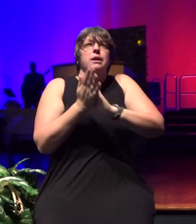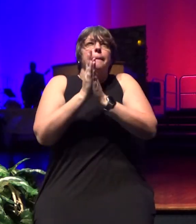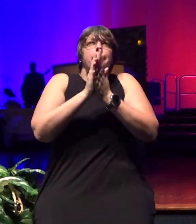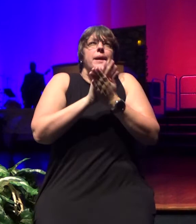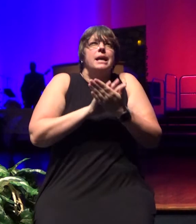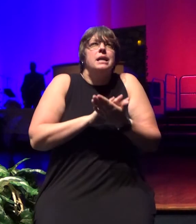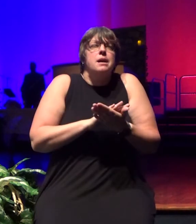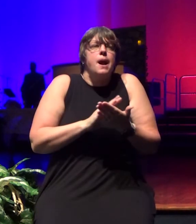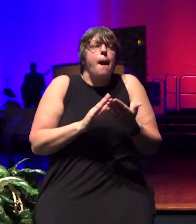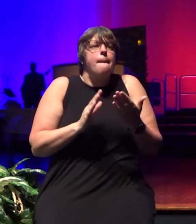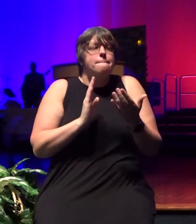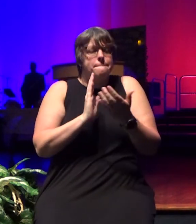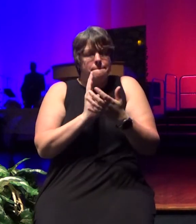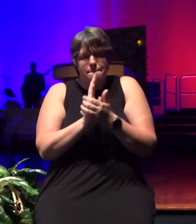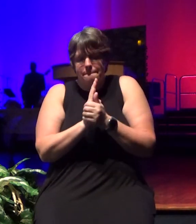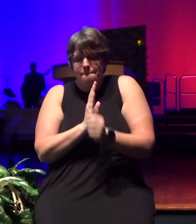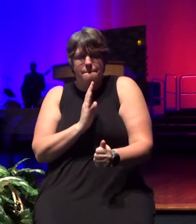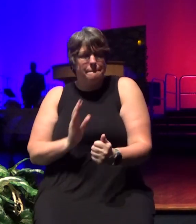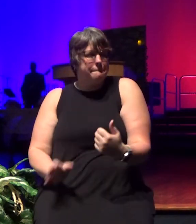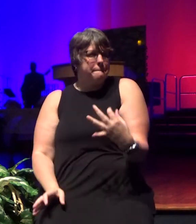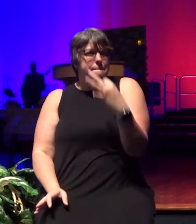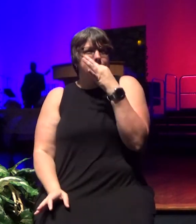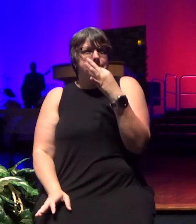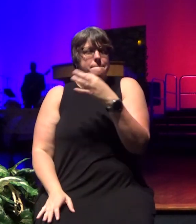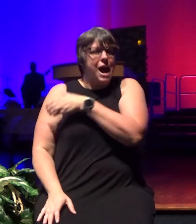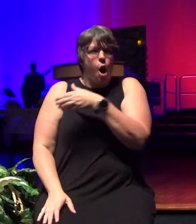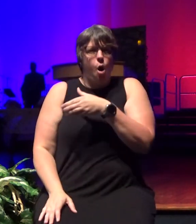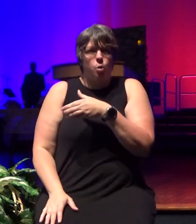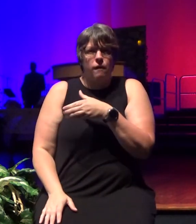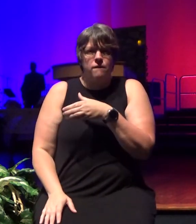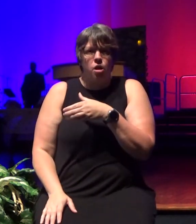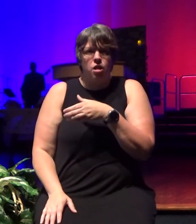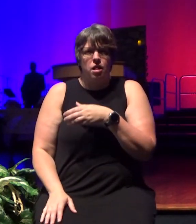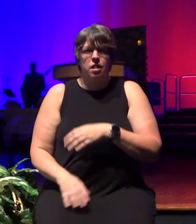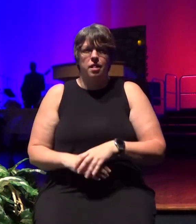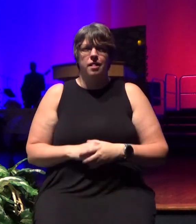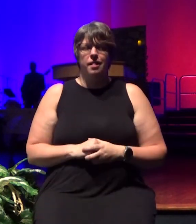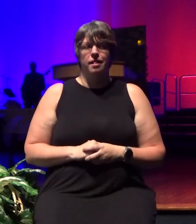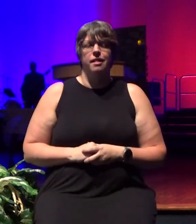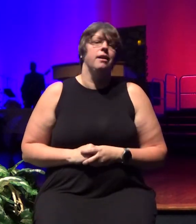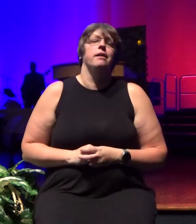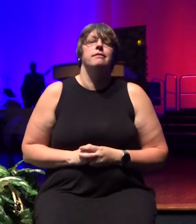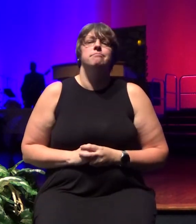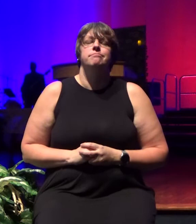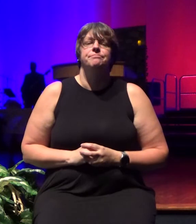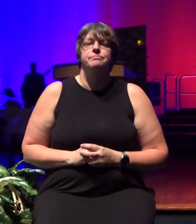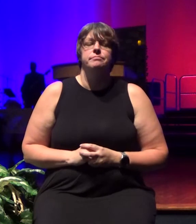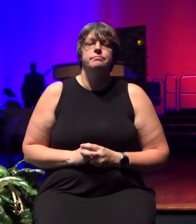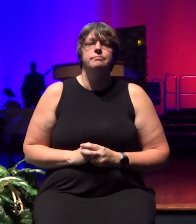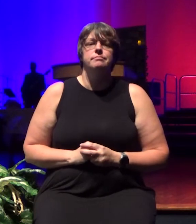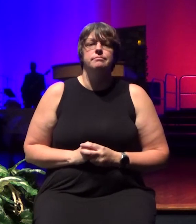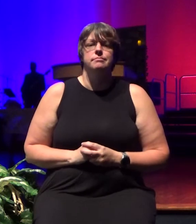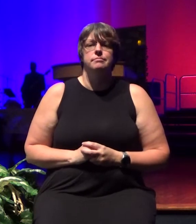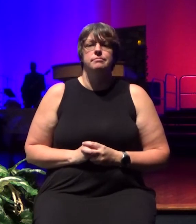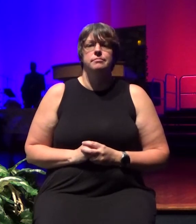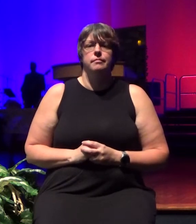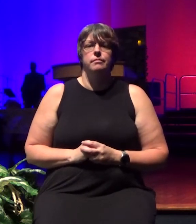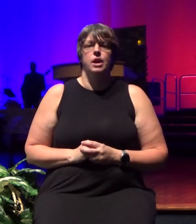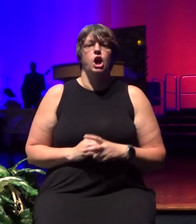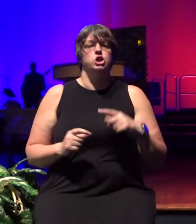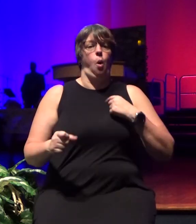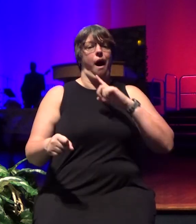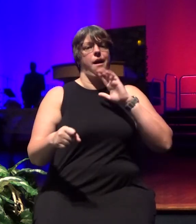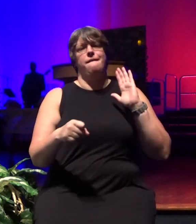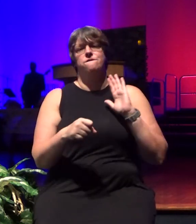Trusting that. So sense this love that holds you right now.